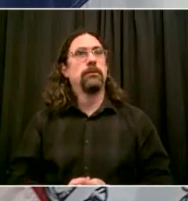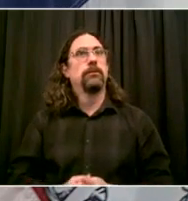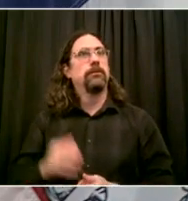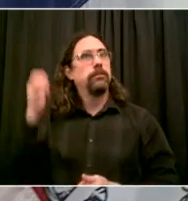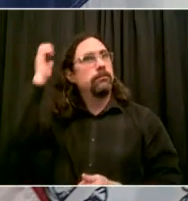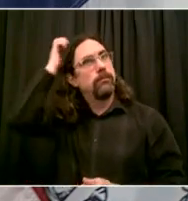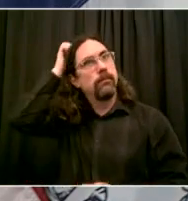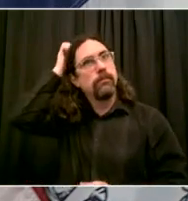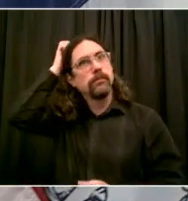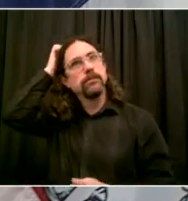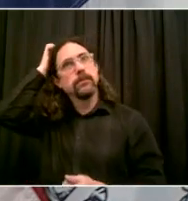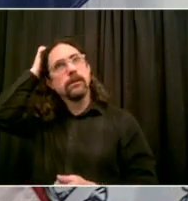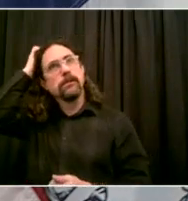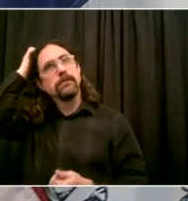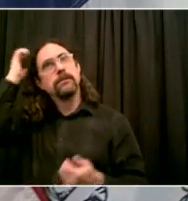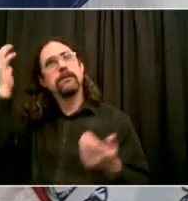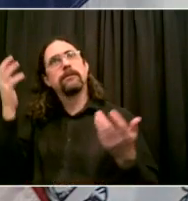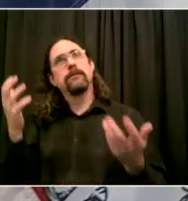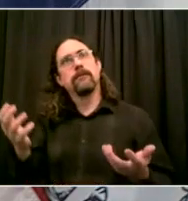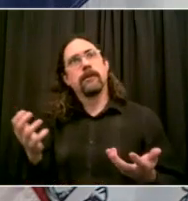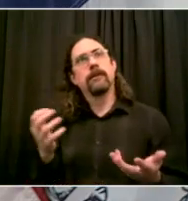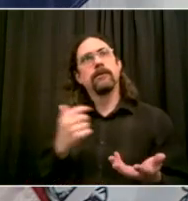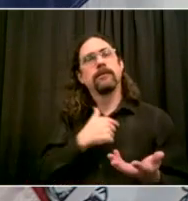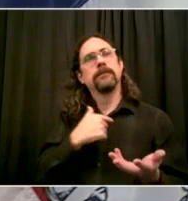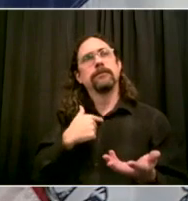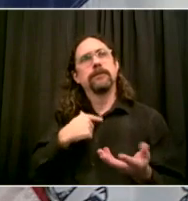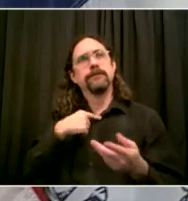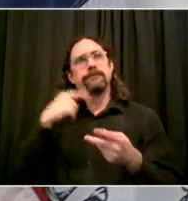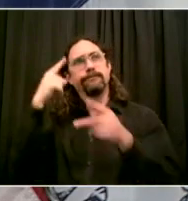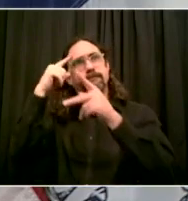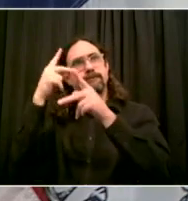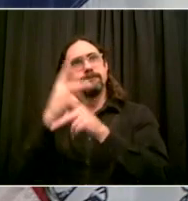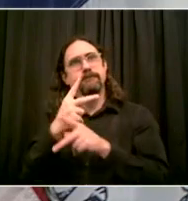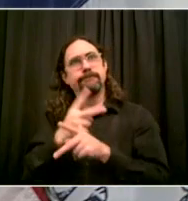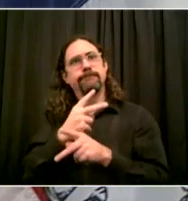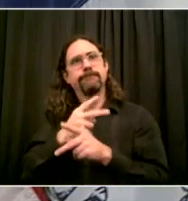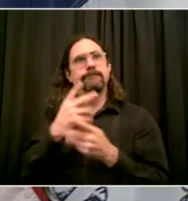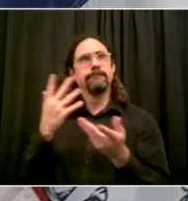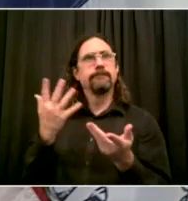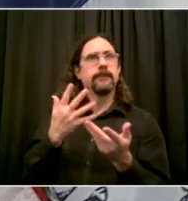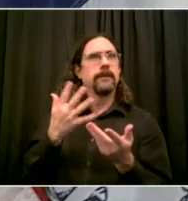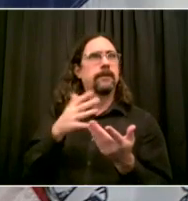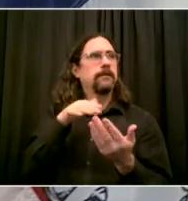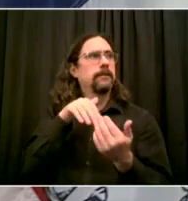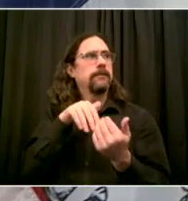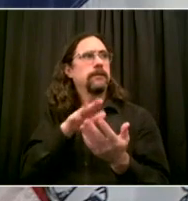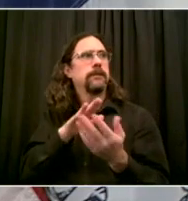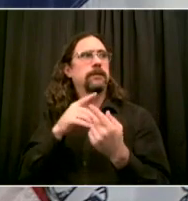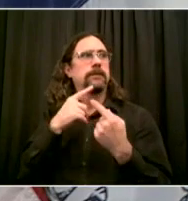for you. I appreciate the question. Next is Jeff from the New York Times.